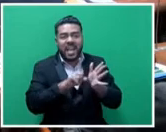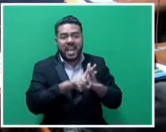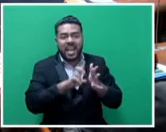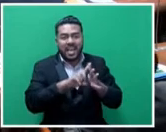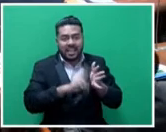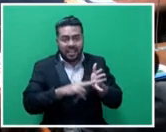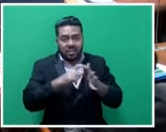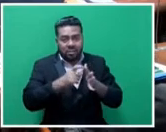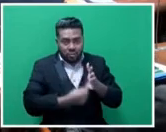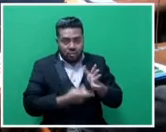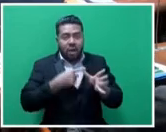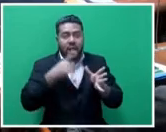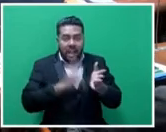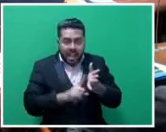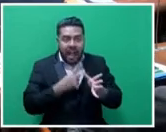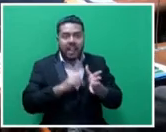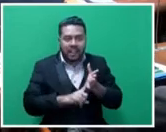ask question 74.